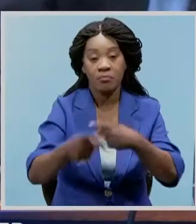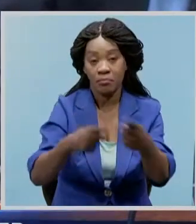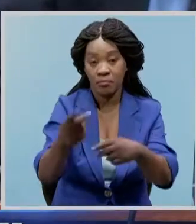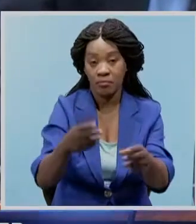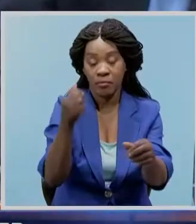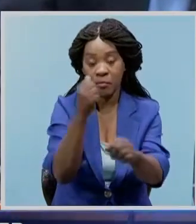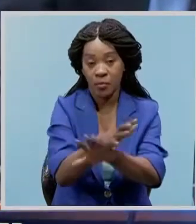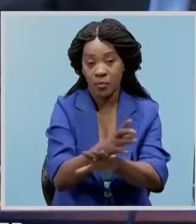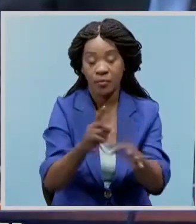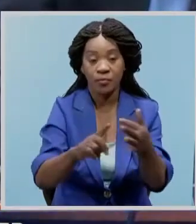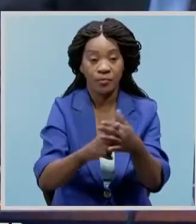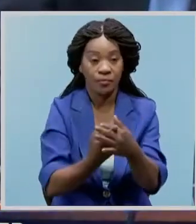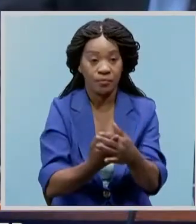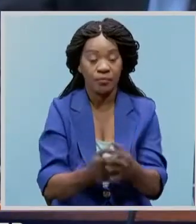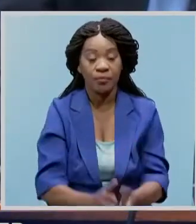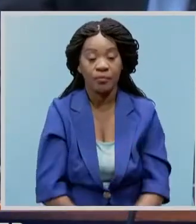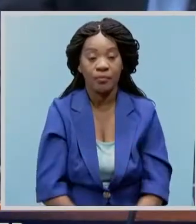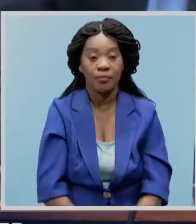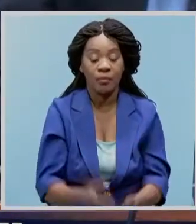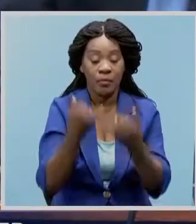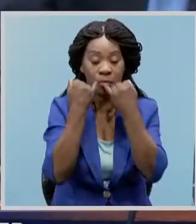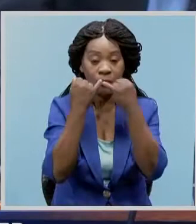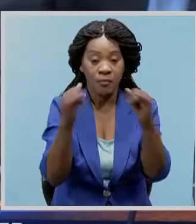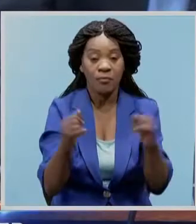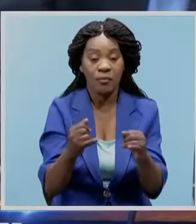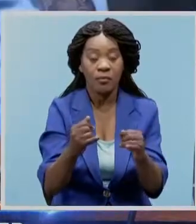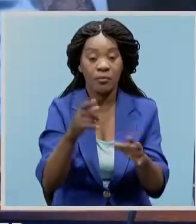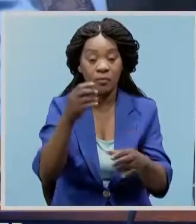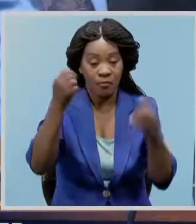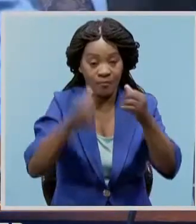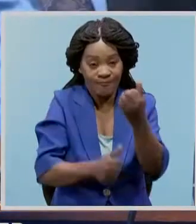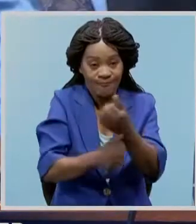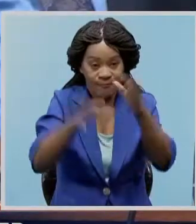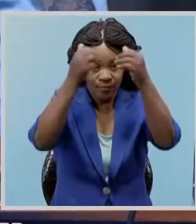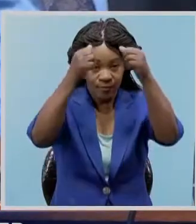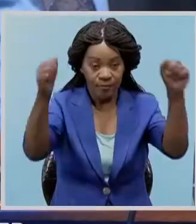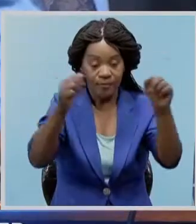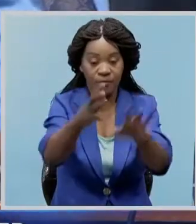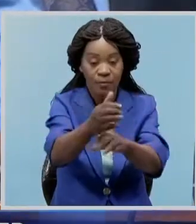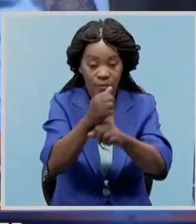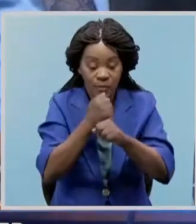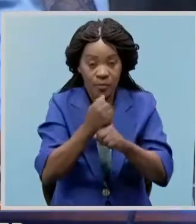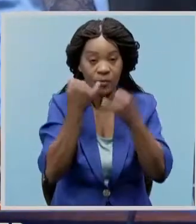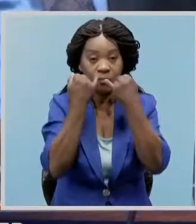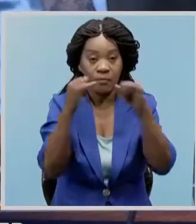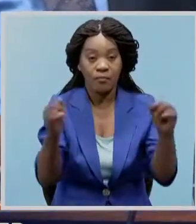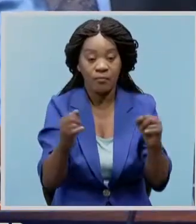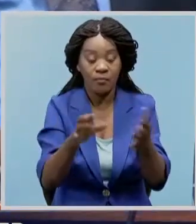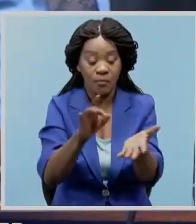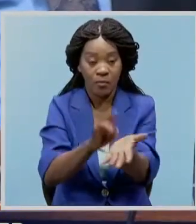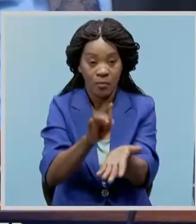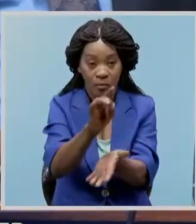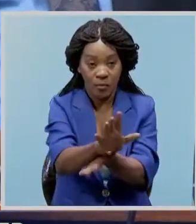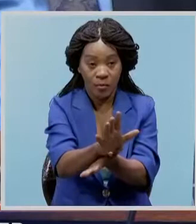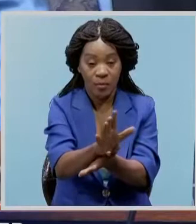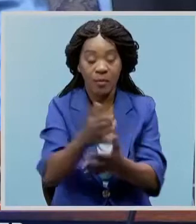The Vice President gave an update on the social cash transfer. There were some administrative matters that government